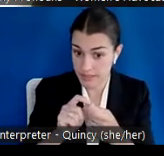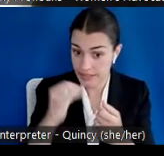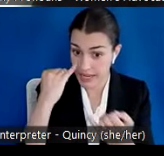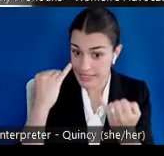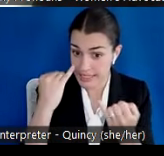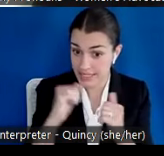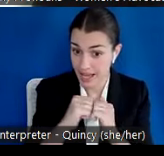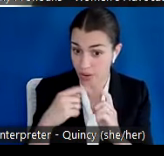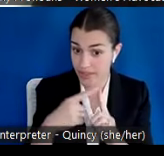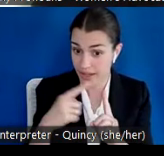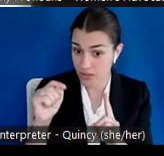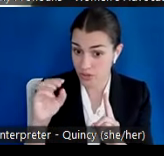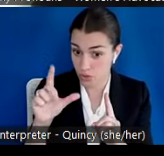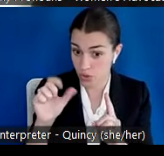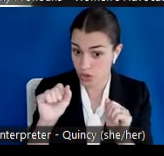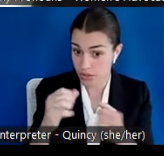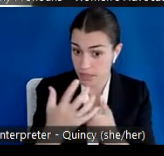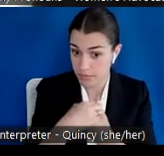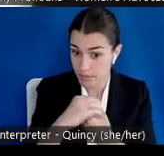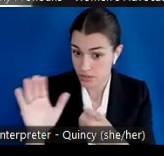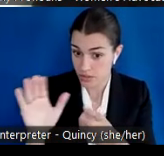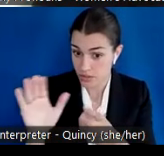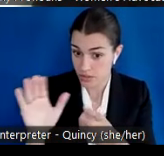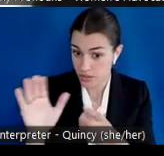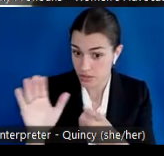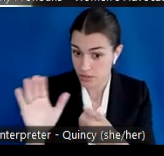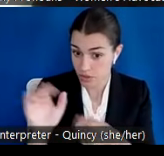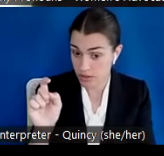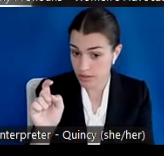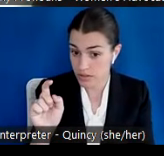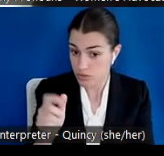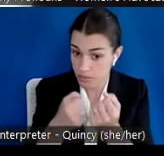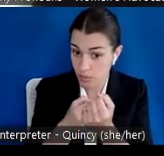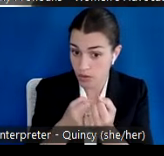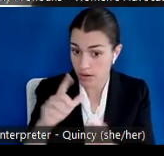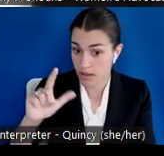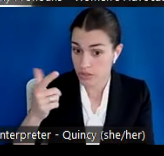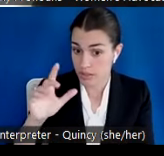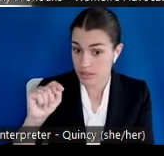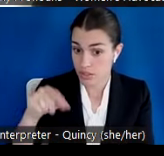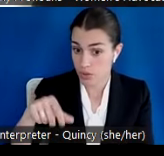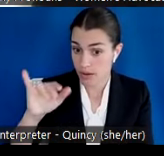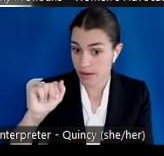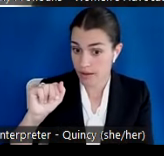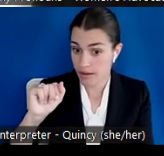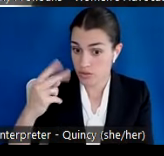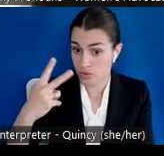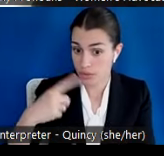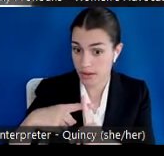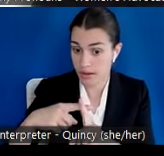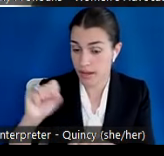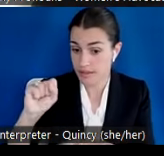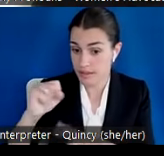tool could be implemented in your work and also center LGBTQIA to those plus folks? And I see someone has raised their